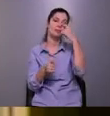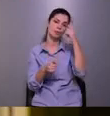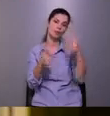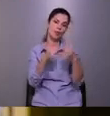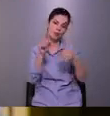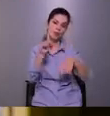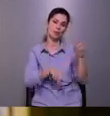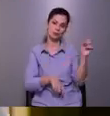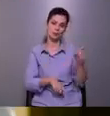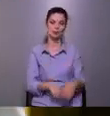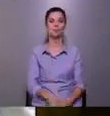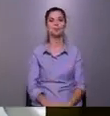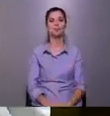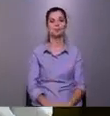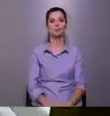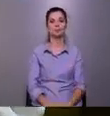refugiados.